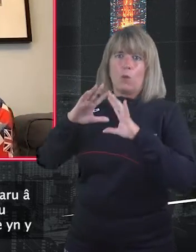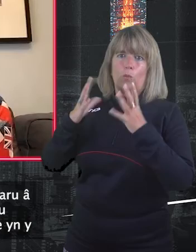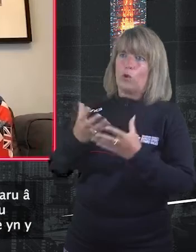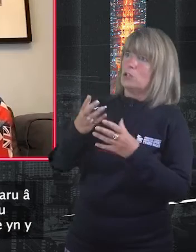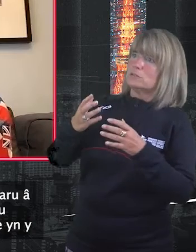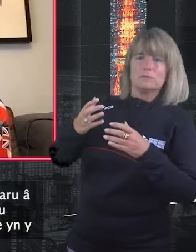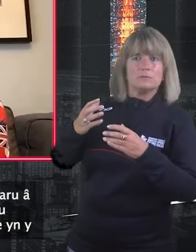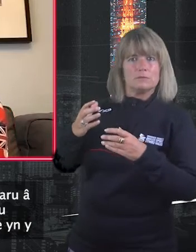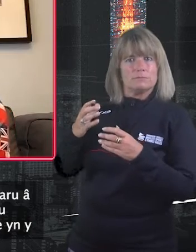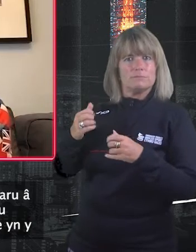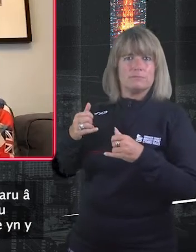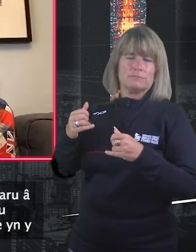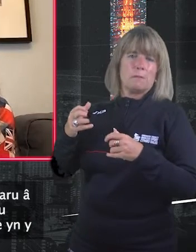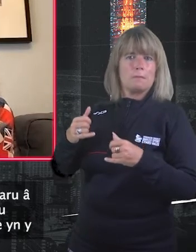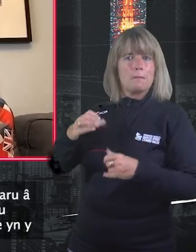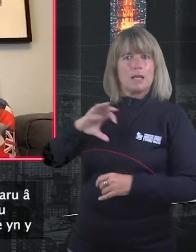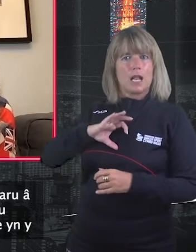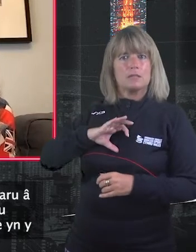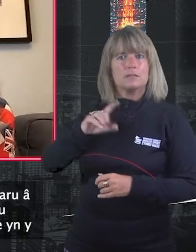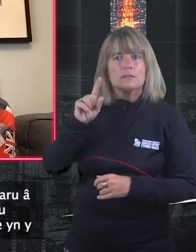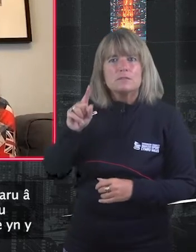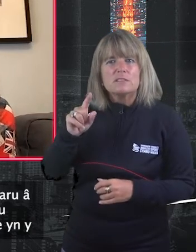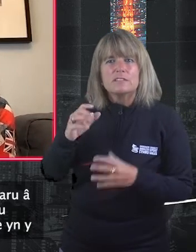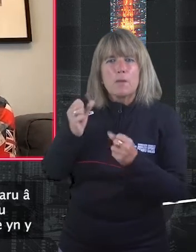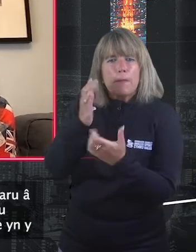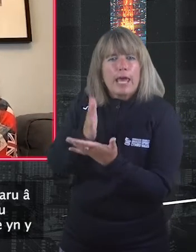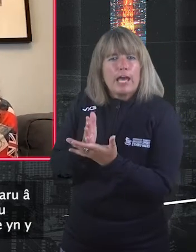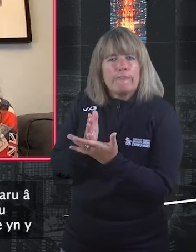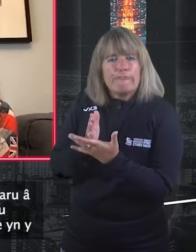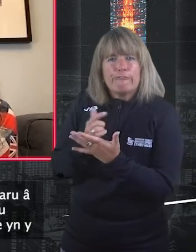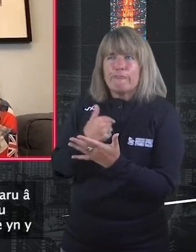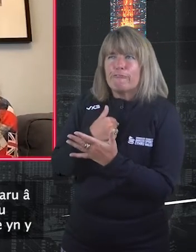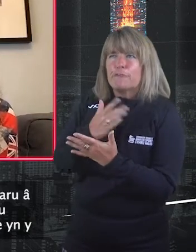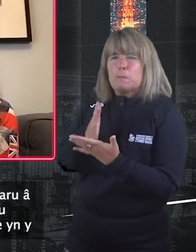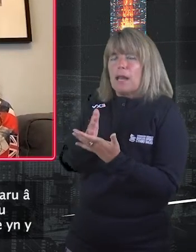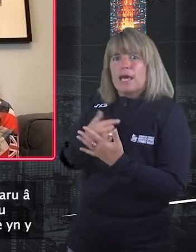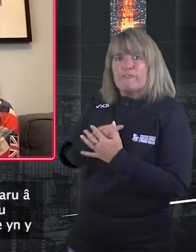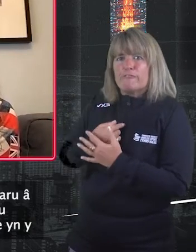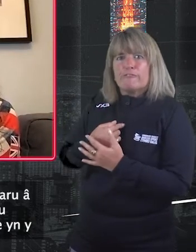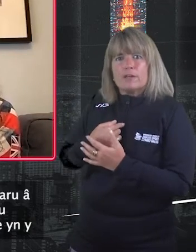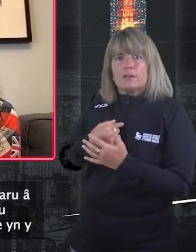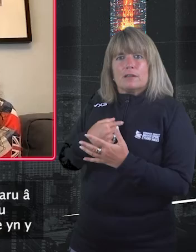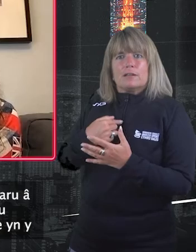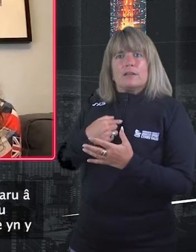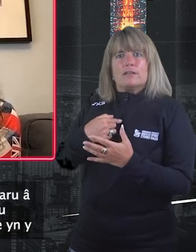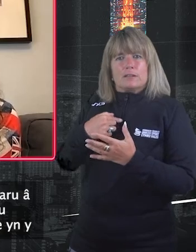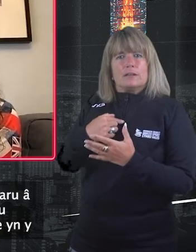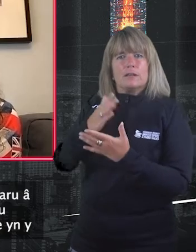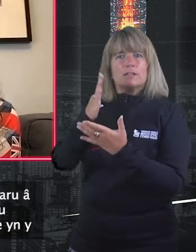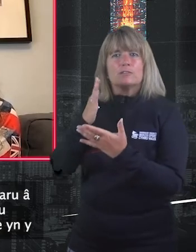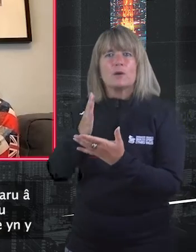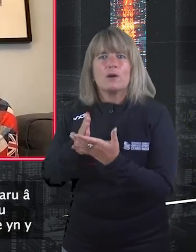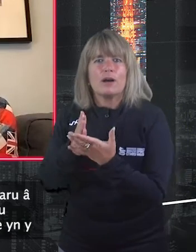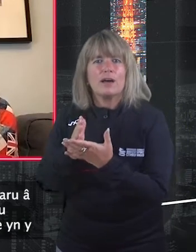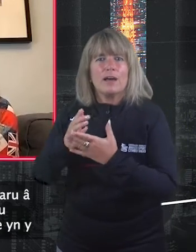in the lead up to Rio, I'd won a couple of World Cup medals, but I didn't really have that belief that I kind of,